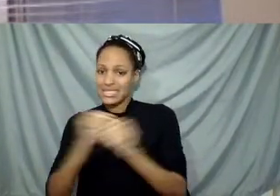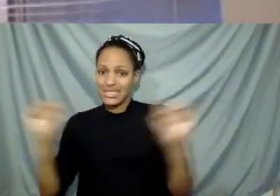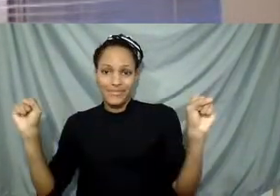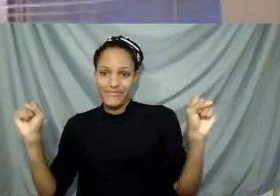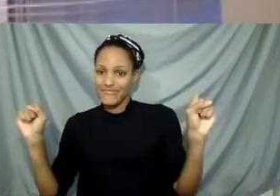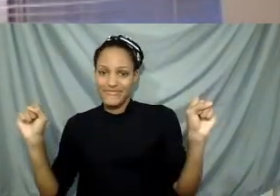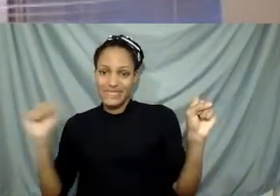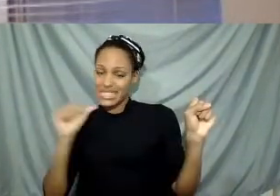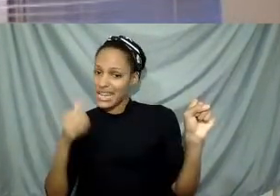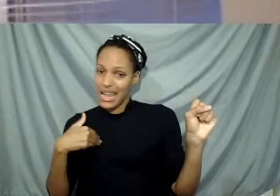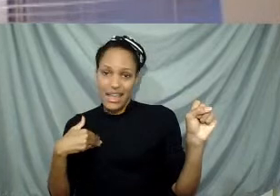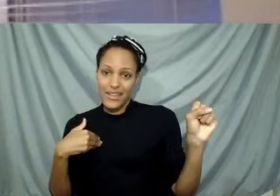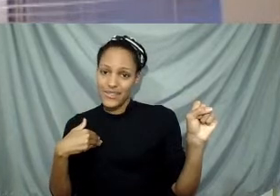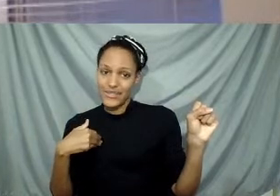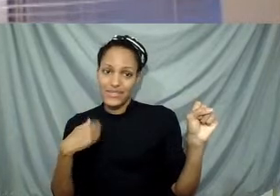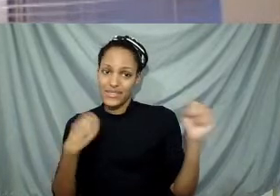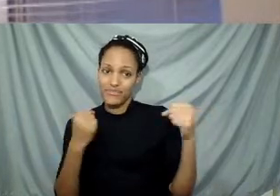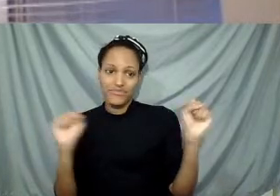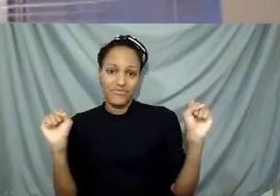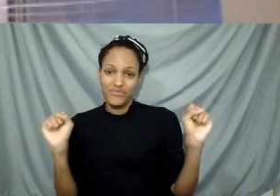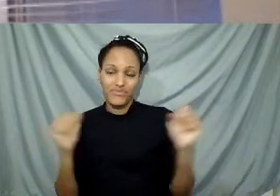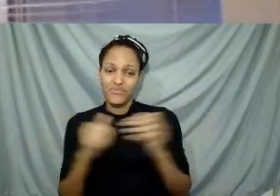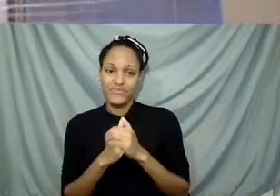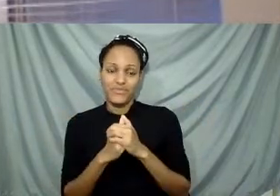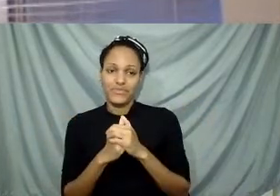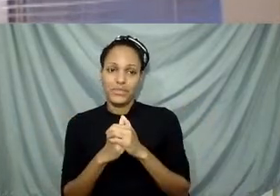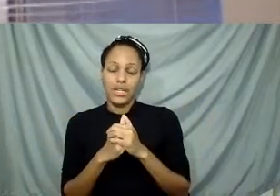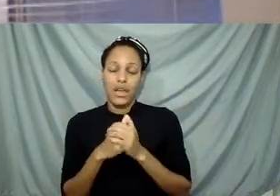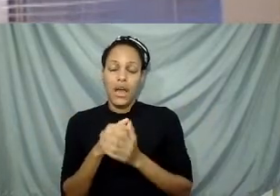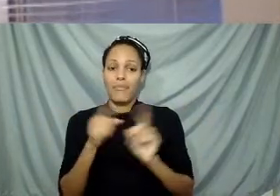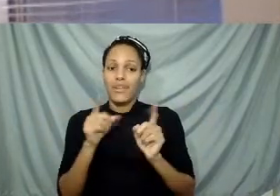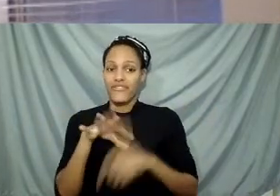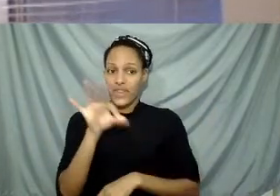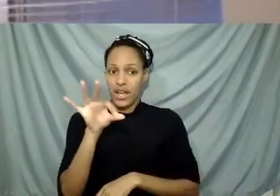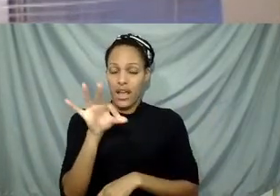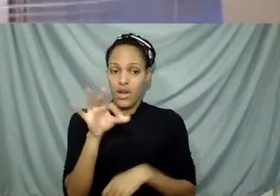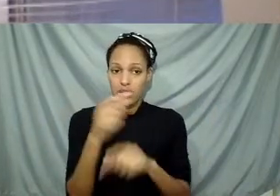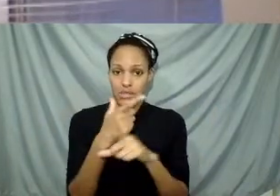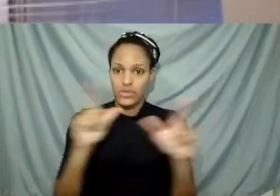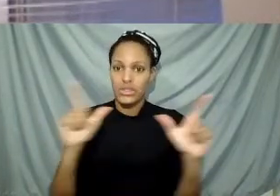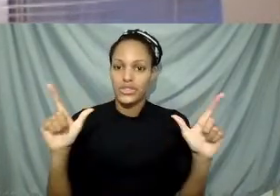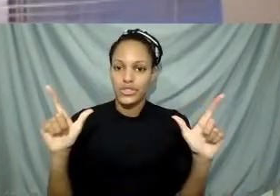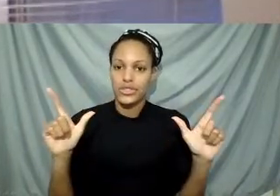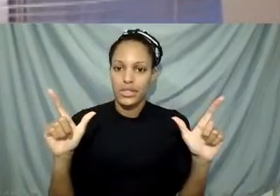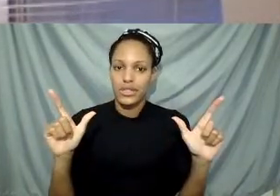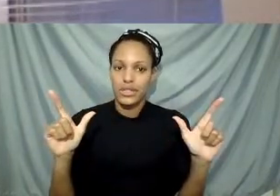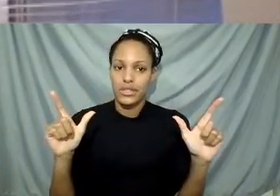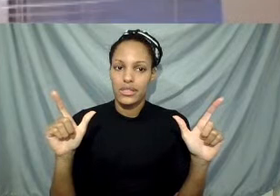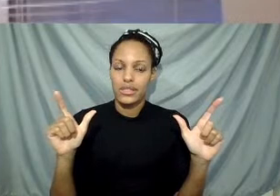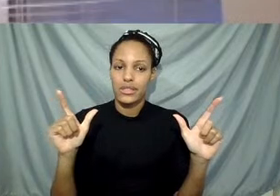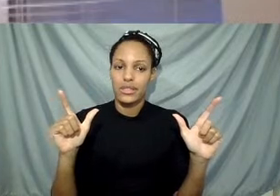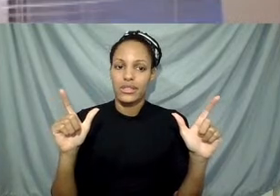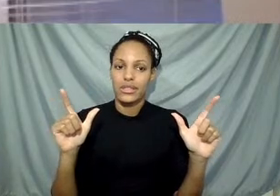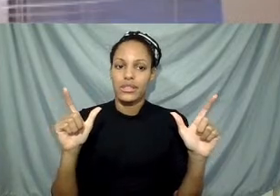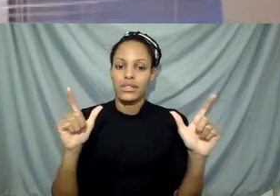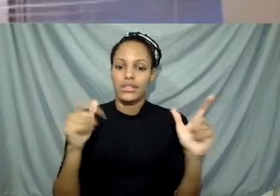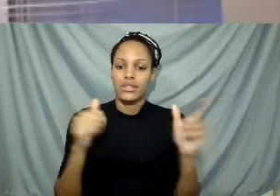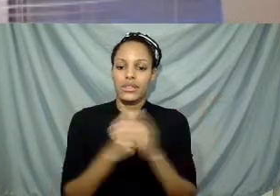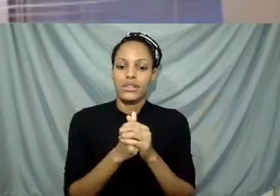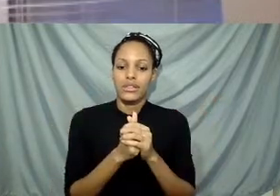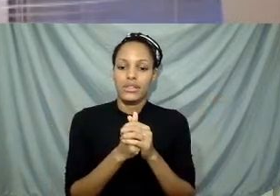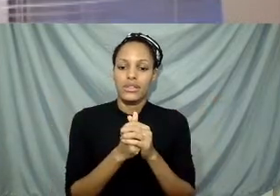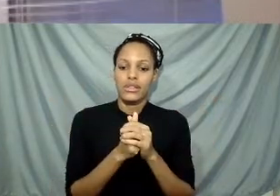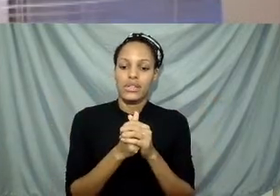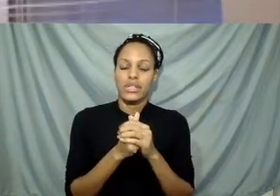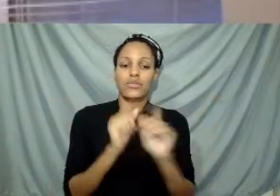his country, he found liberation in opening and going to work as a dry cleaners, because there